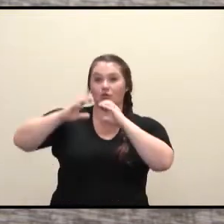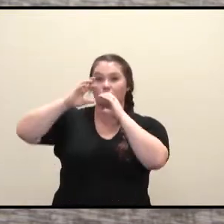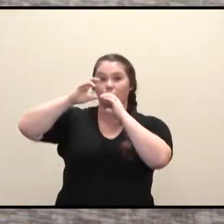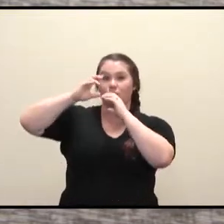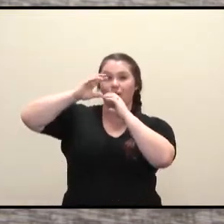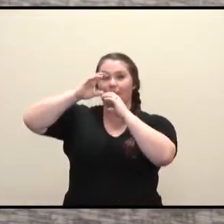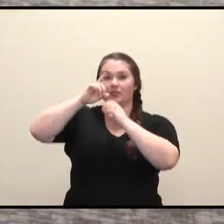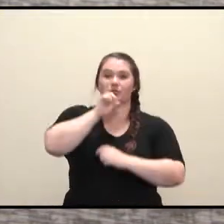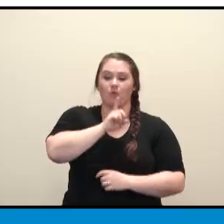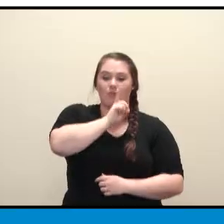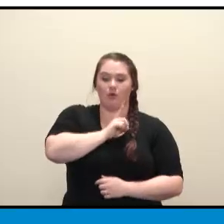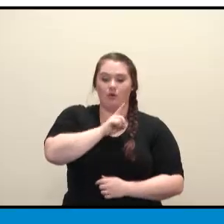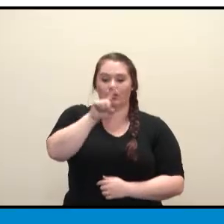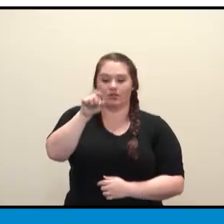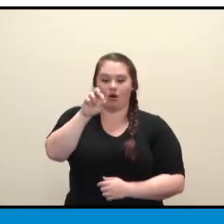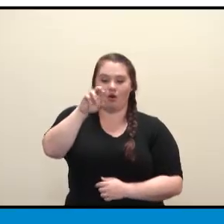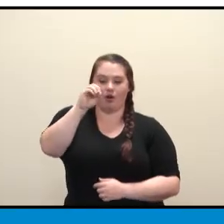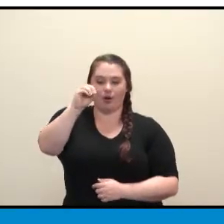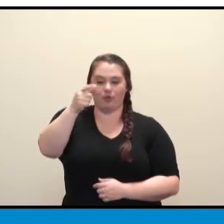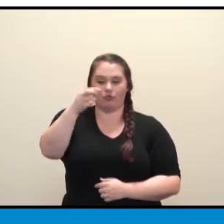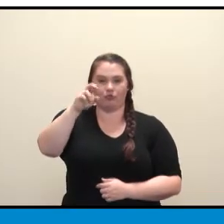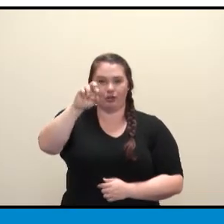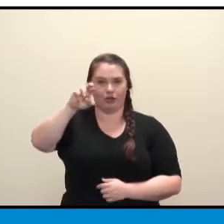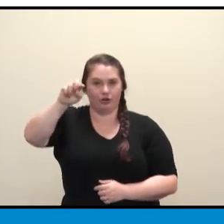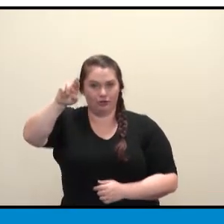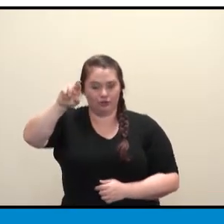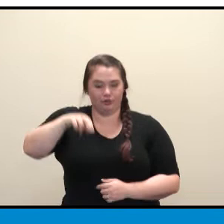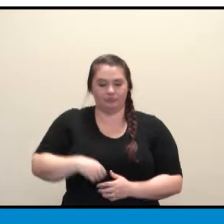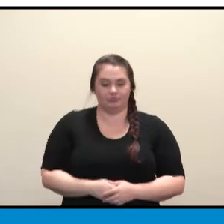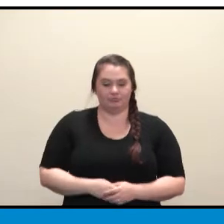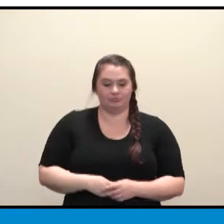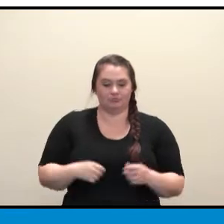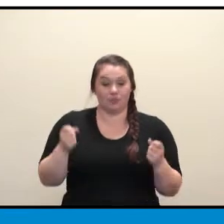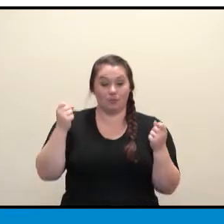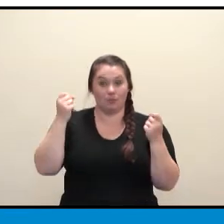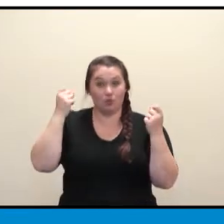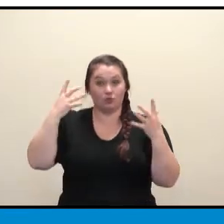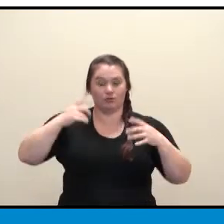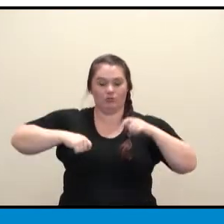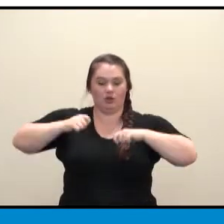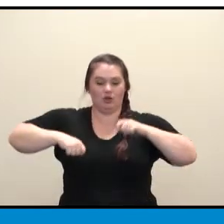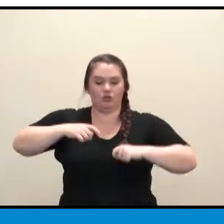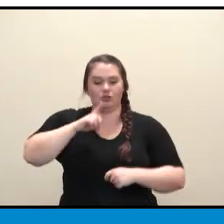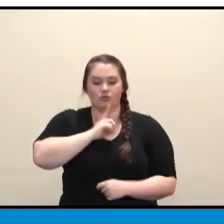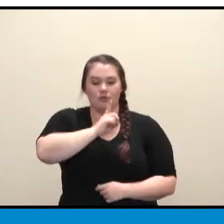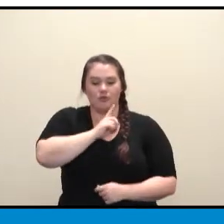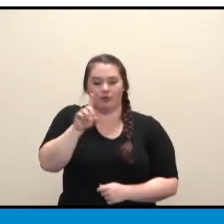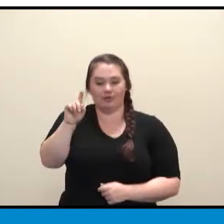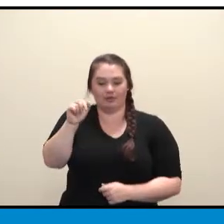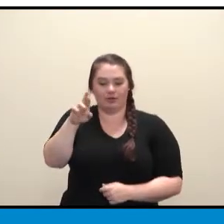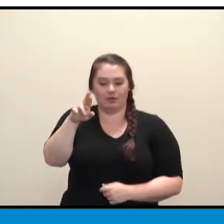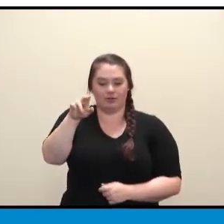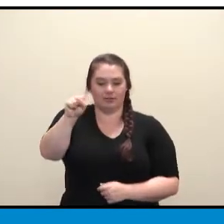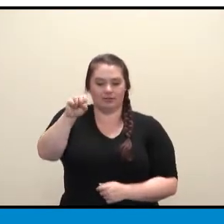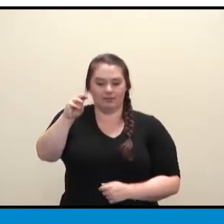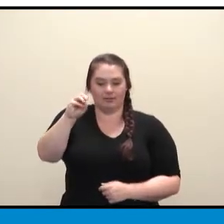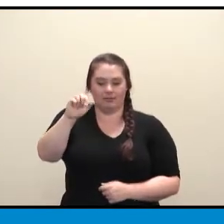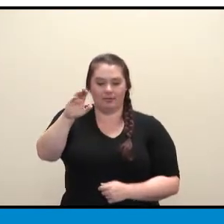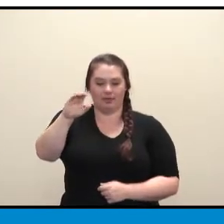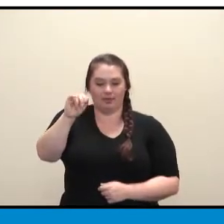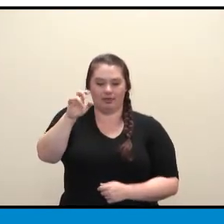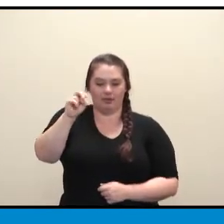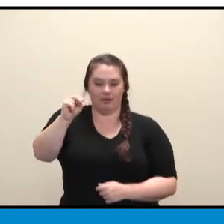Trumpet solo, Zario Greer. Multiple percussion solo, Darius McGlynn. And marimba solo,